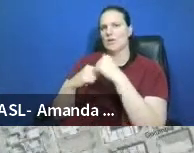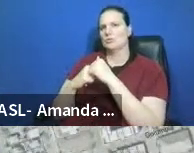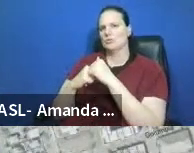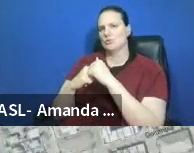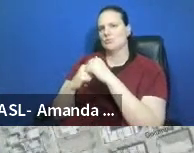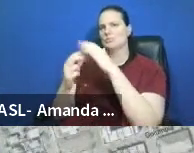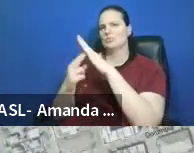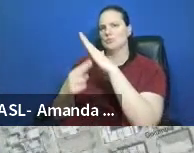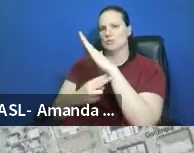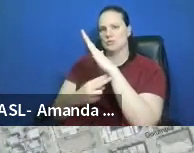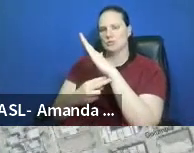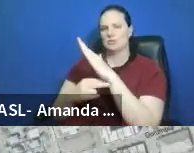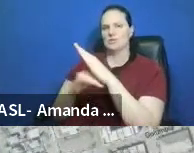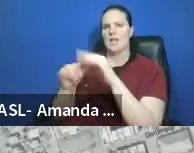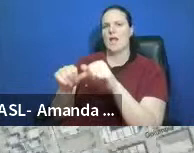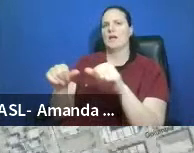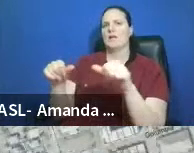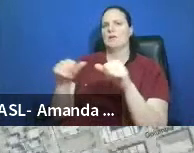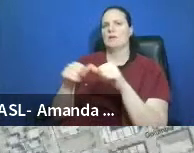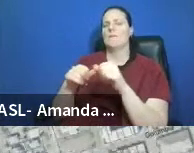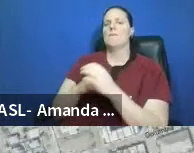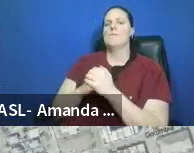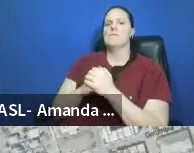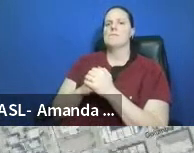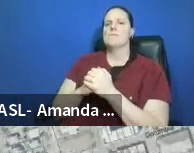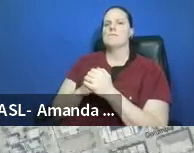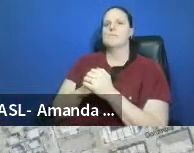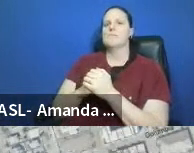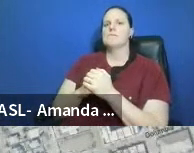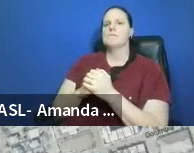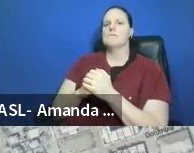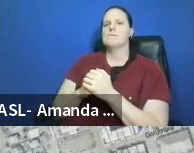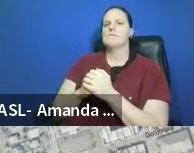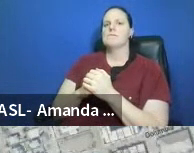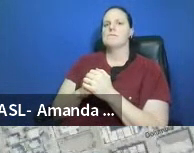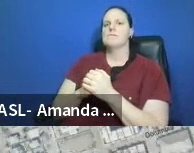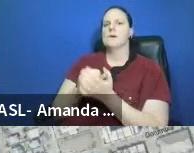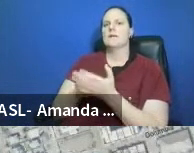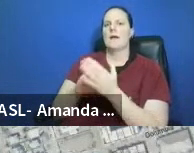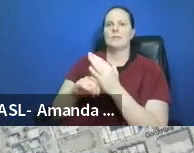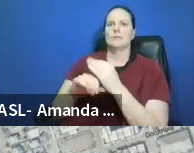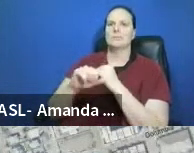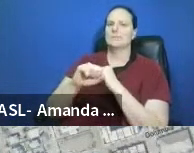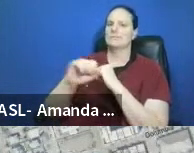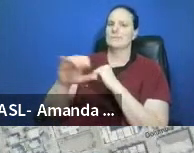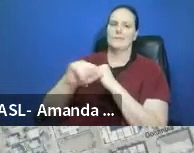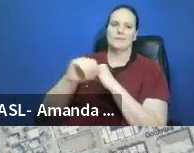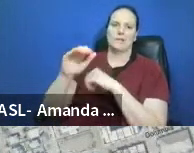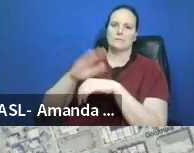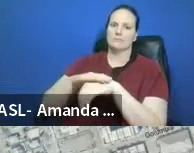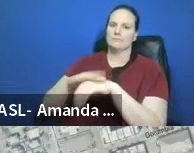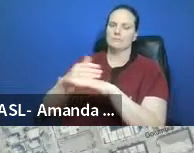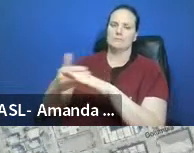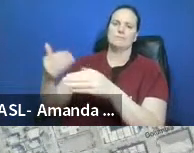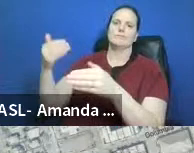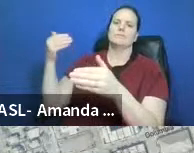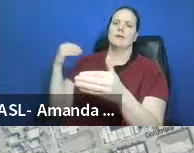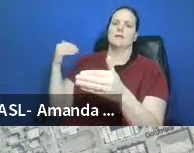within the program area. Those will be advertised in advance and with known